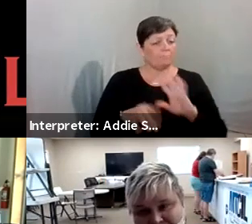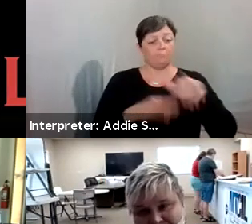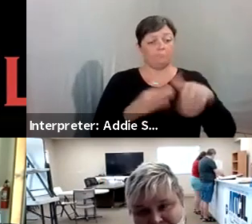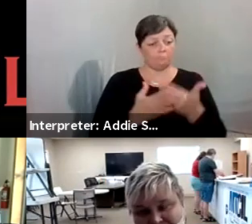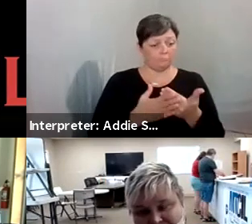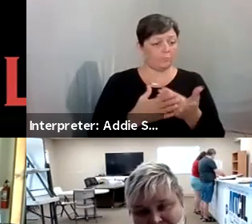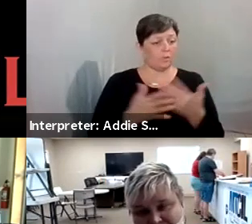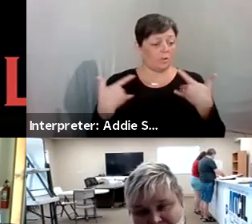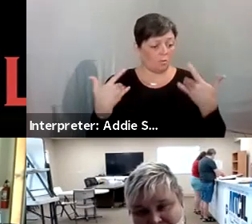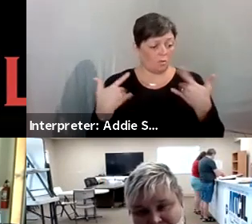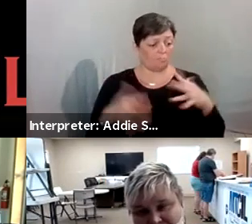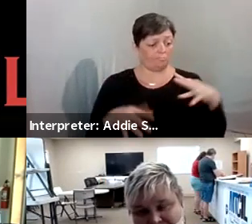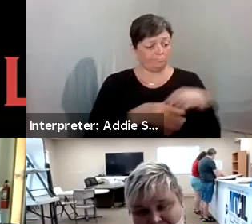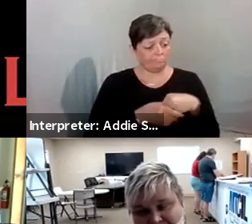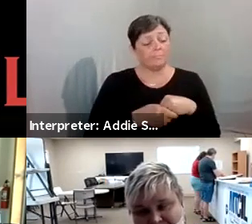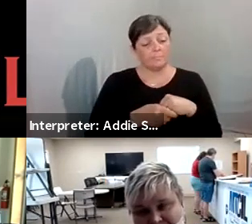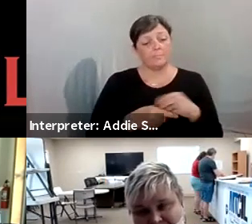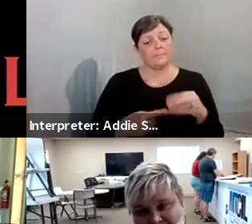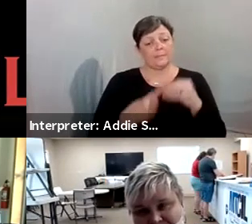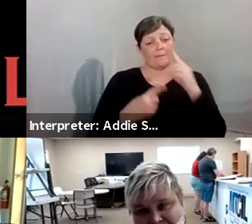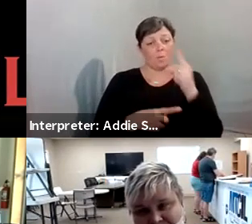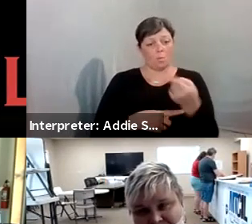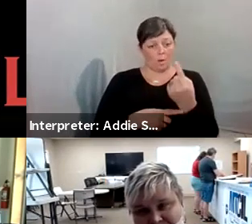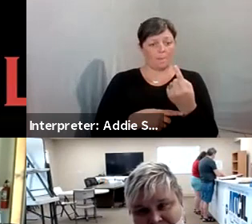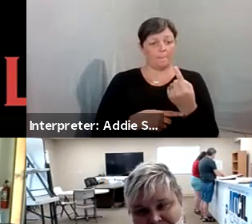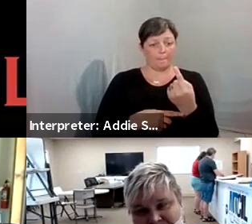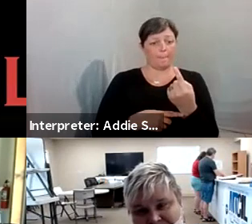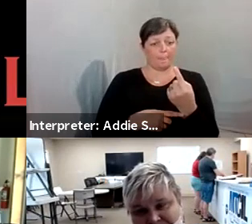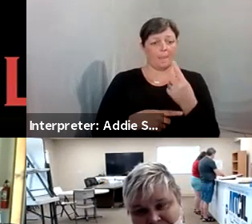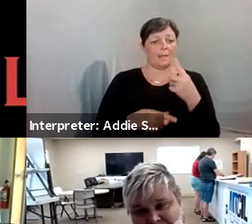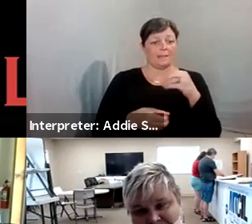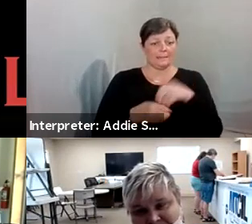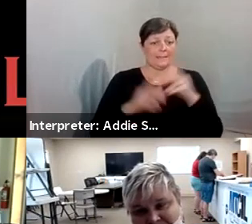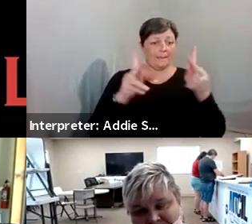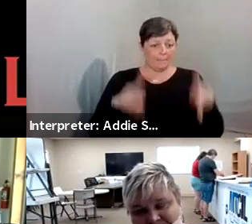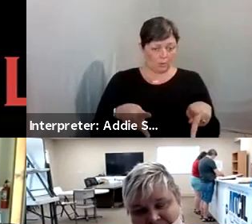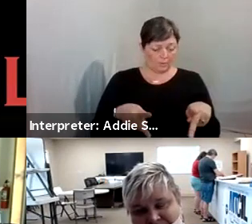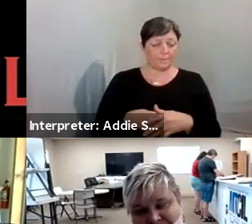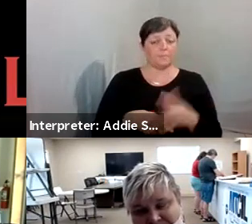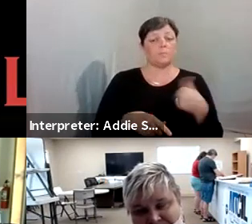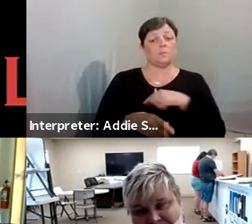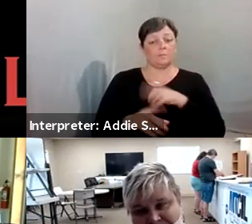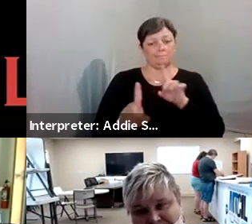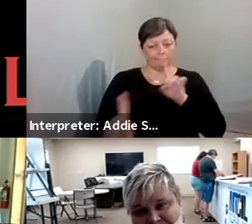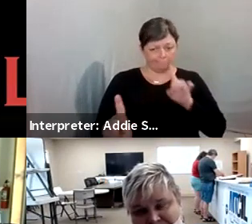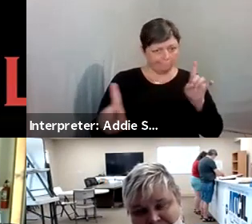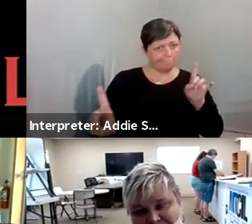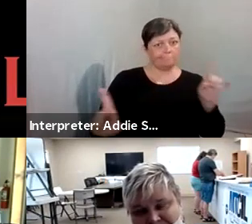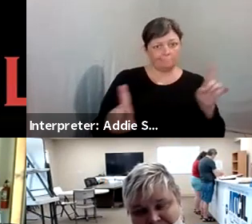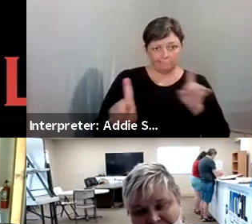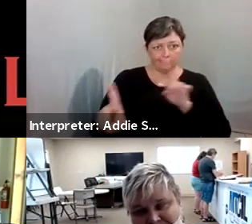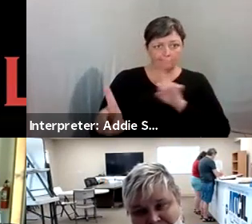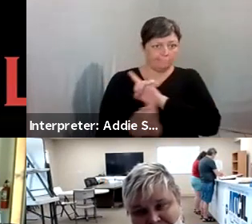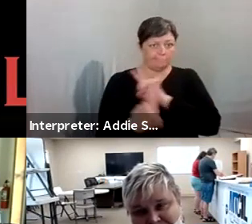everybody, all the youth that participated except for one, was in person. We did the social distancing in